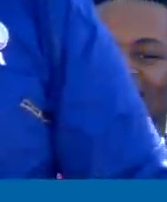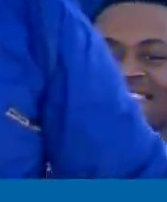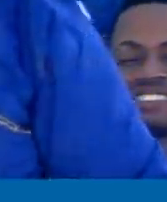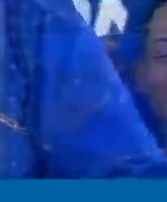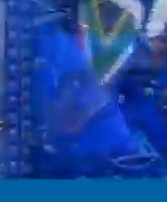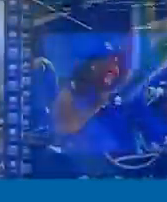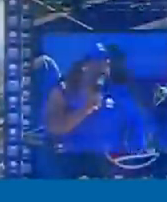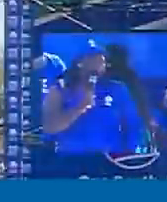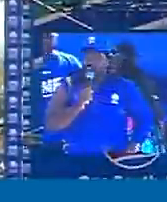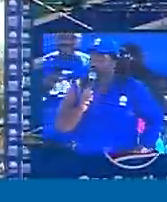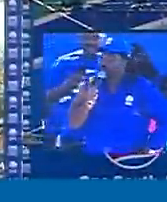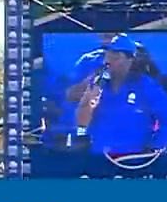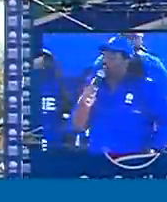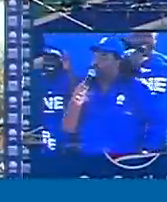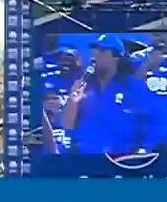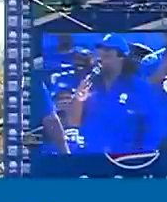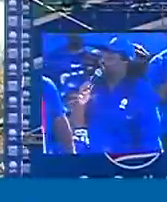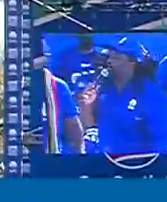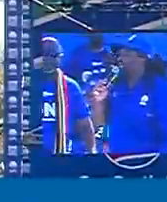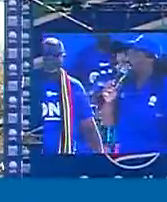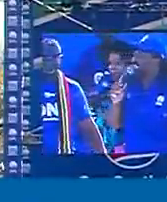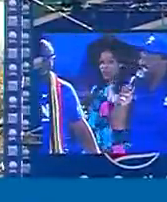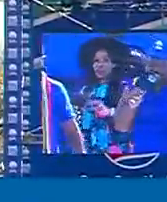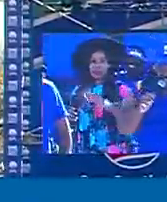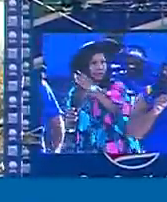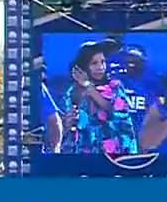Selector, I'm going to say, house music, now we are